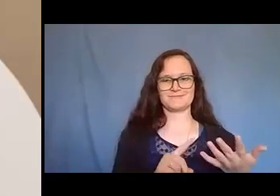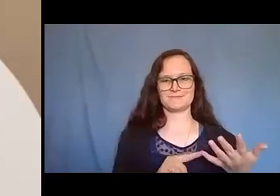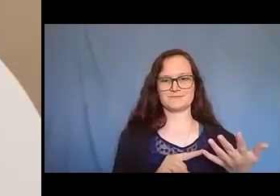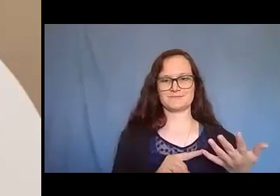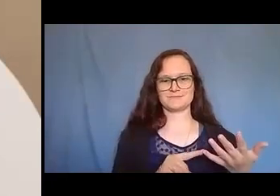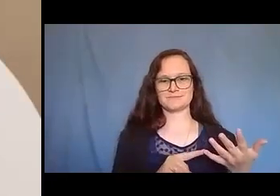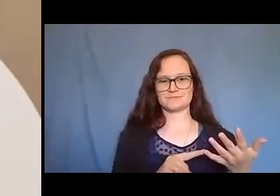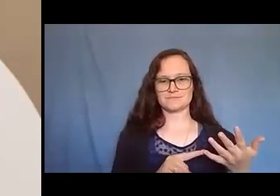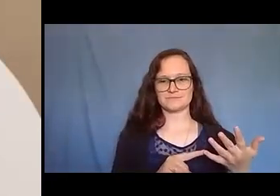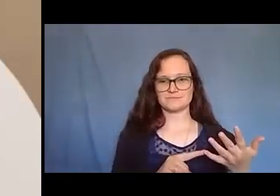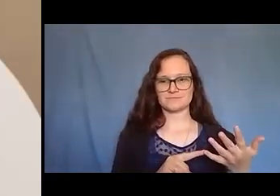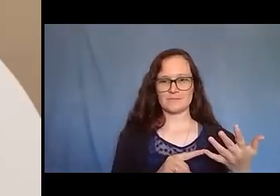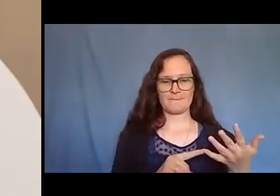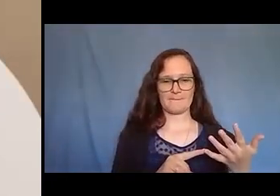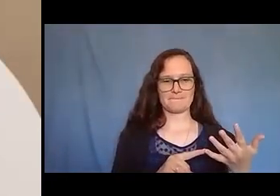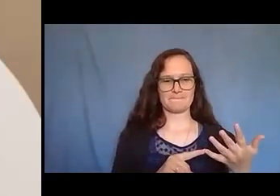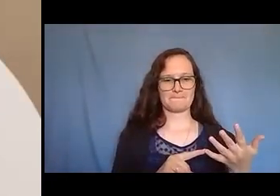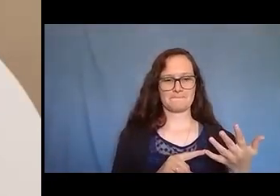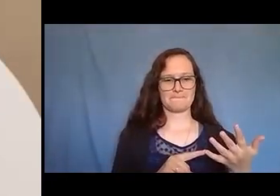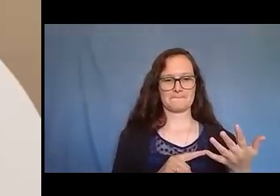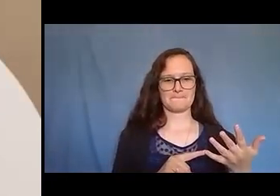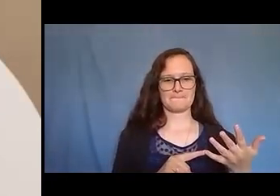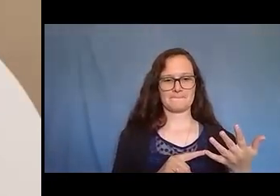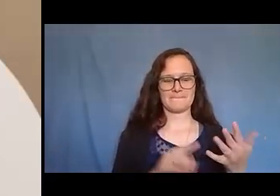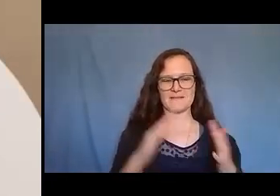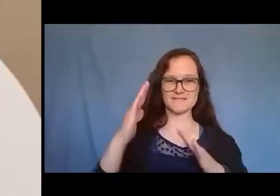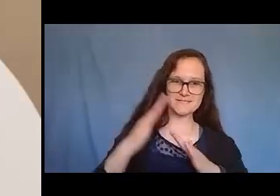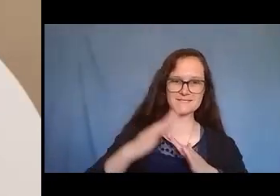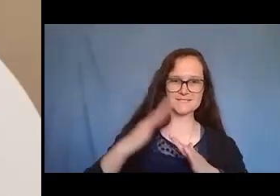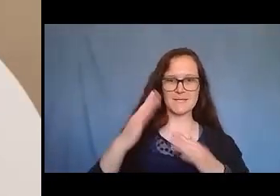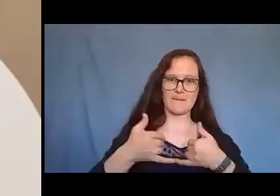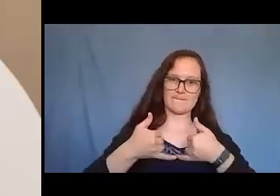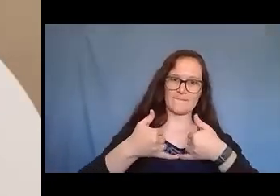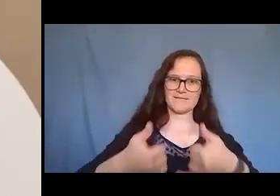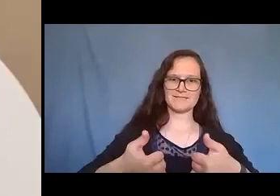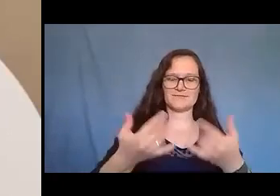And our top prize for today,